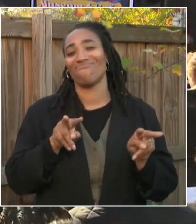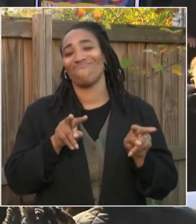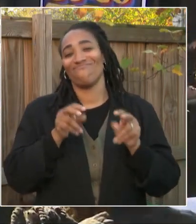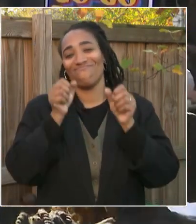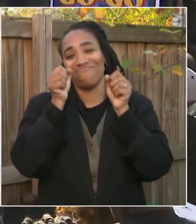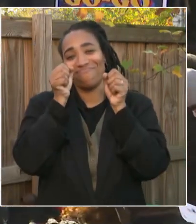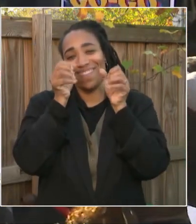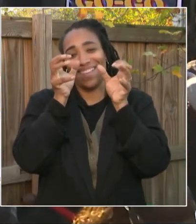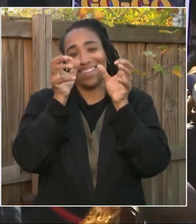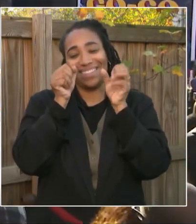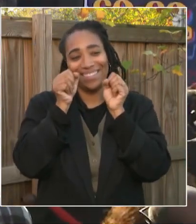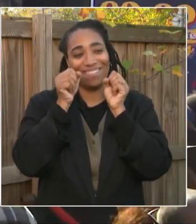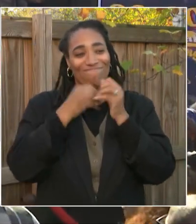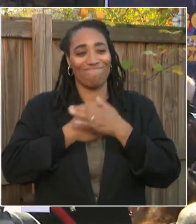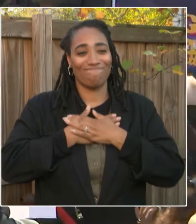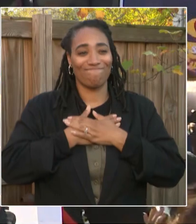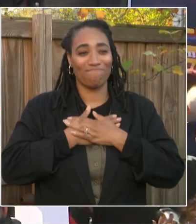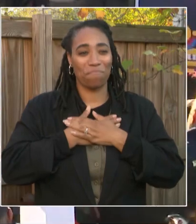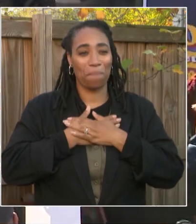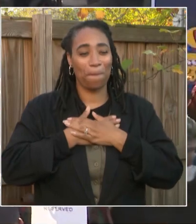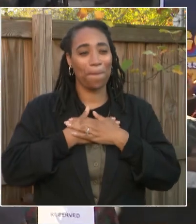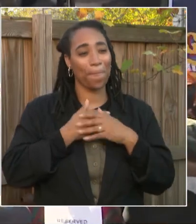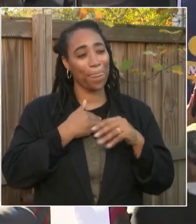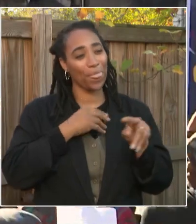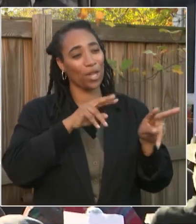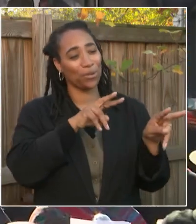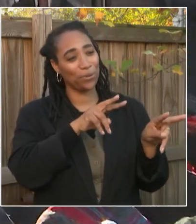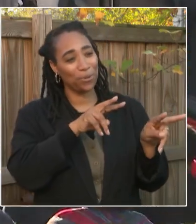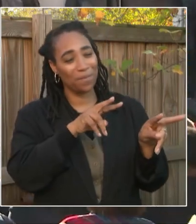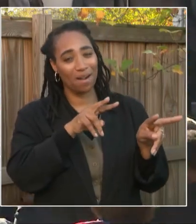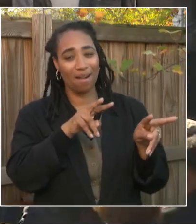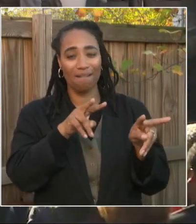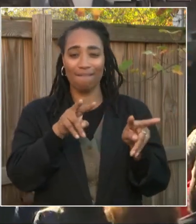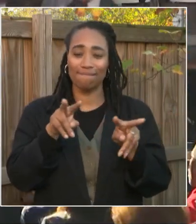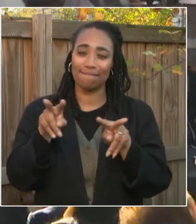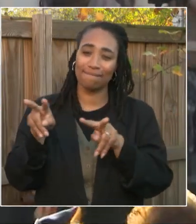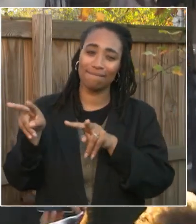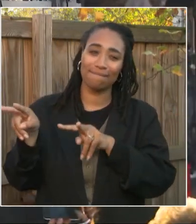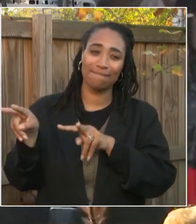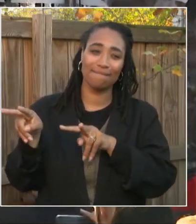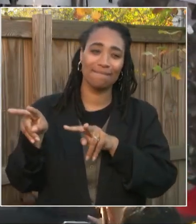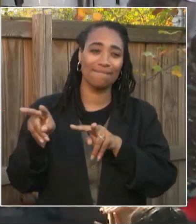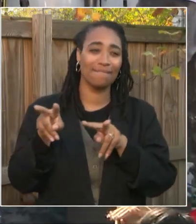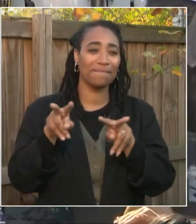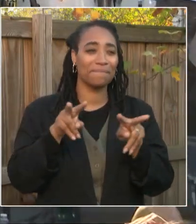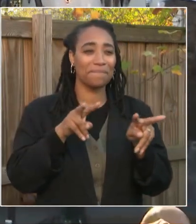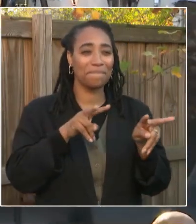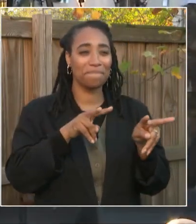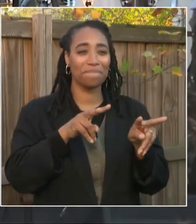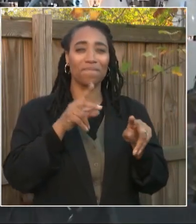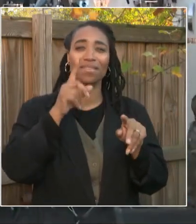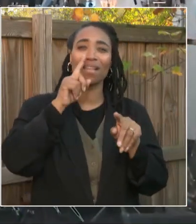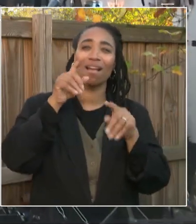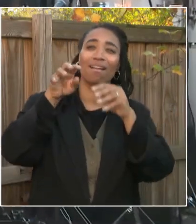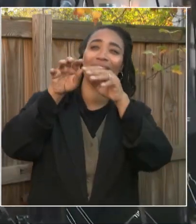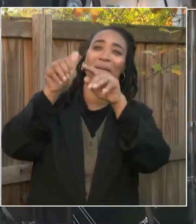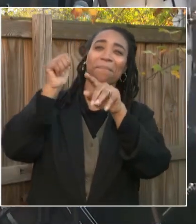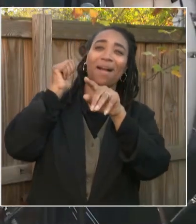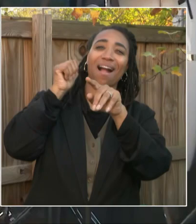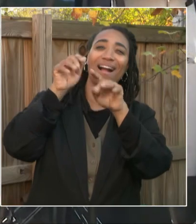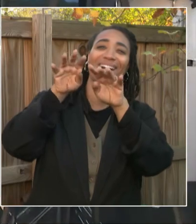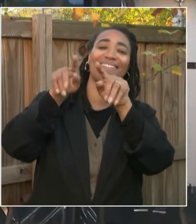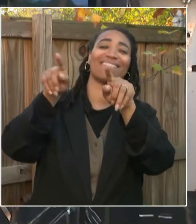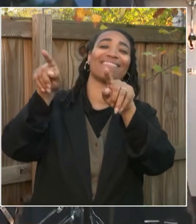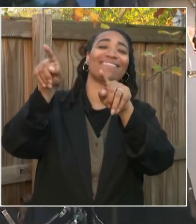the audience, and as I look at the backdrop, it takes me back to the Howard Theater, and I'm thinking about